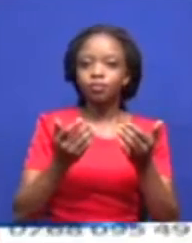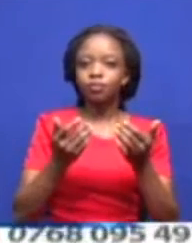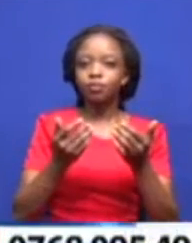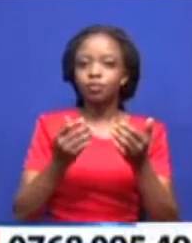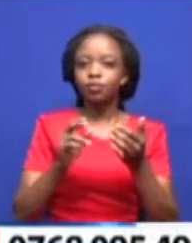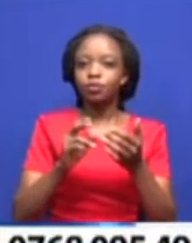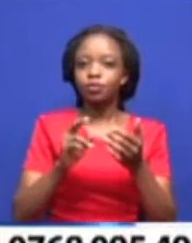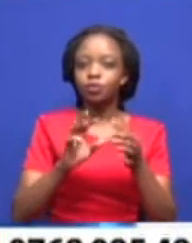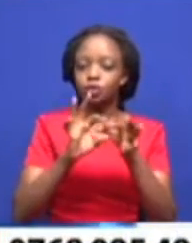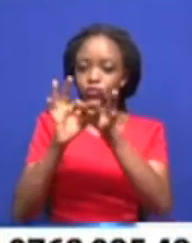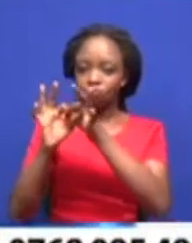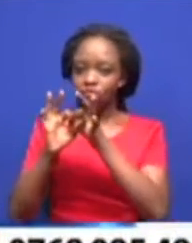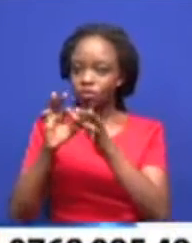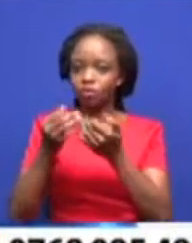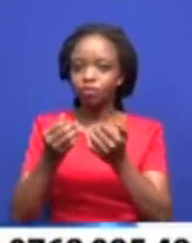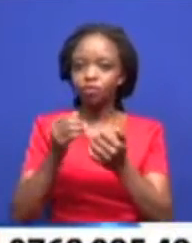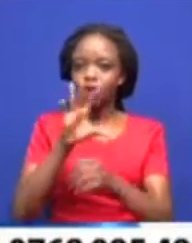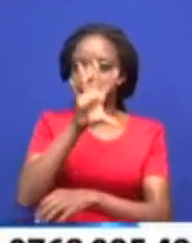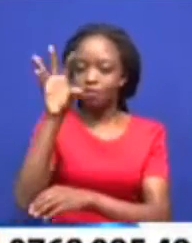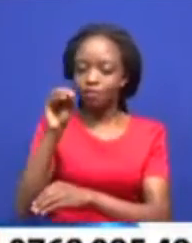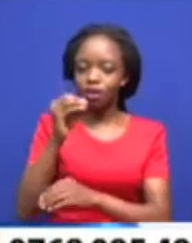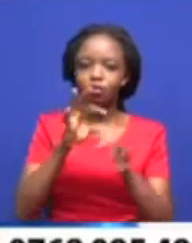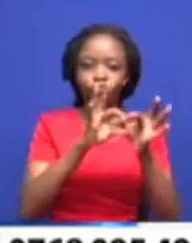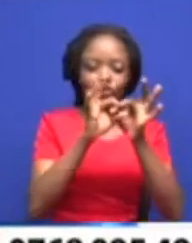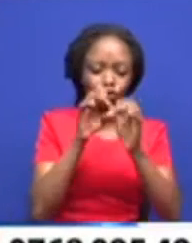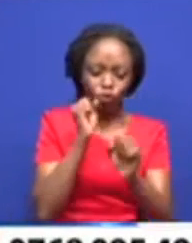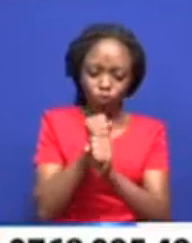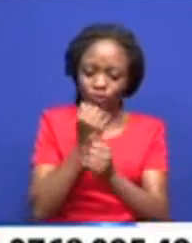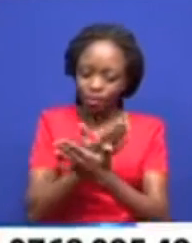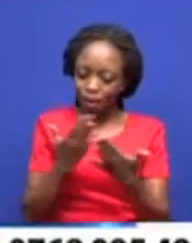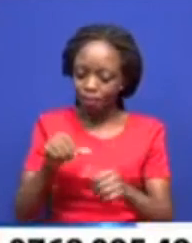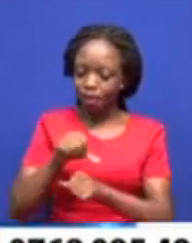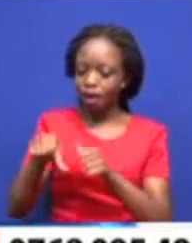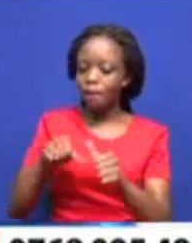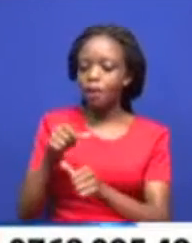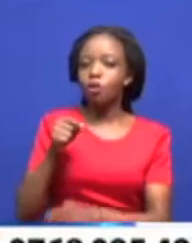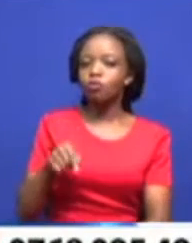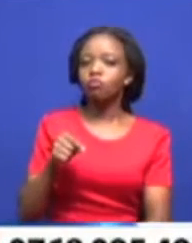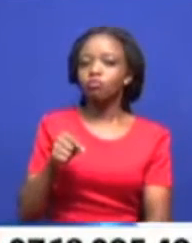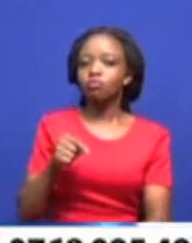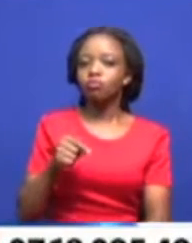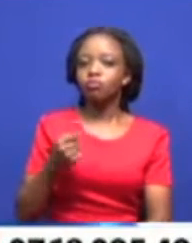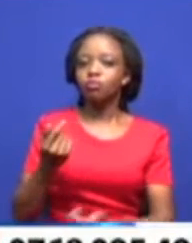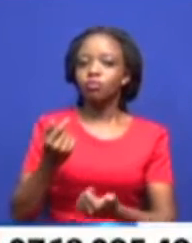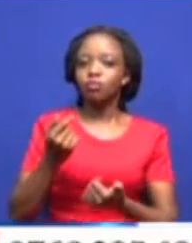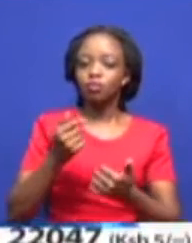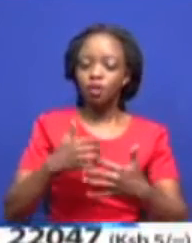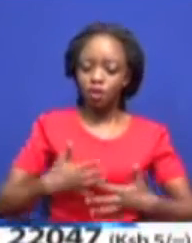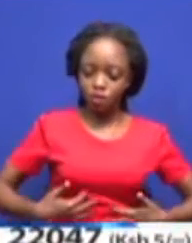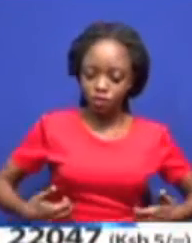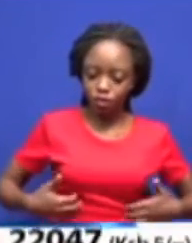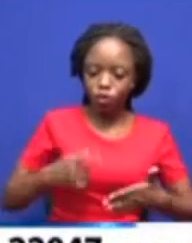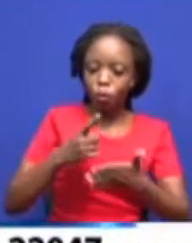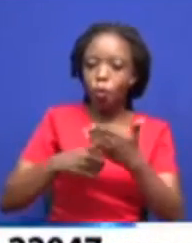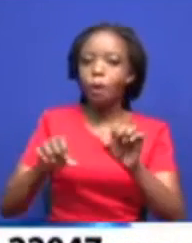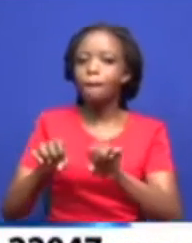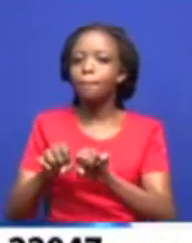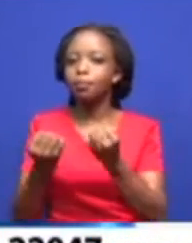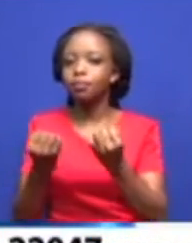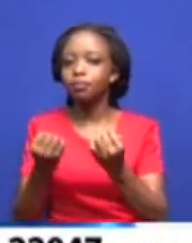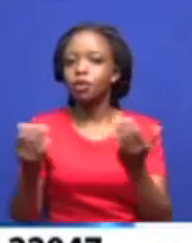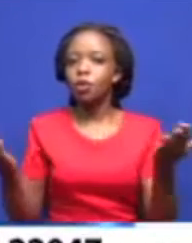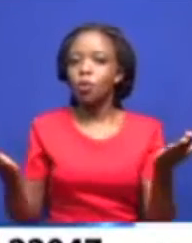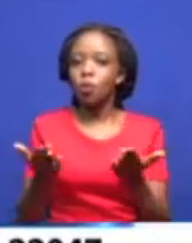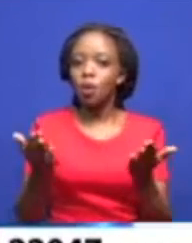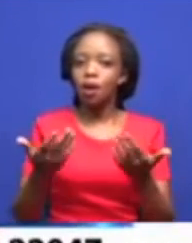and African leaders, the African Union, to do something about the plight of the refugees. What is happening? We have the